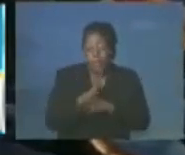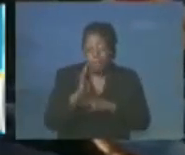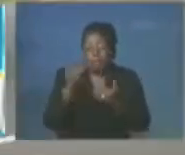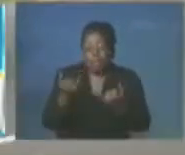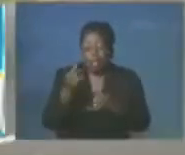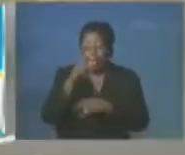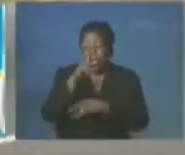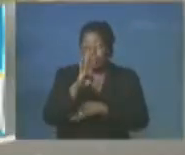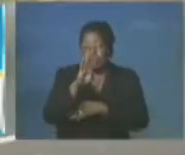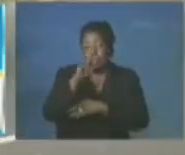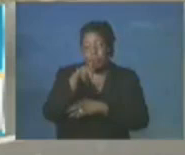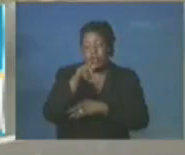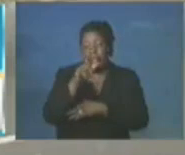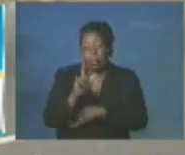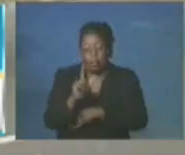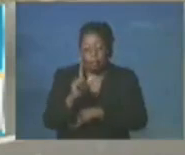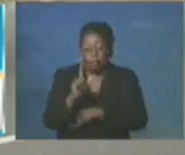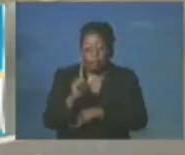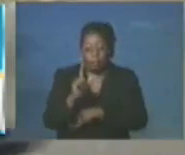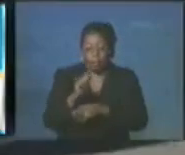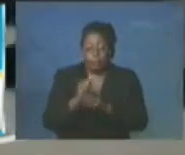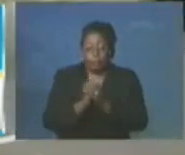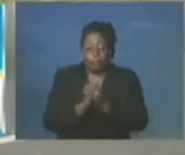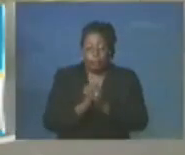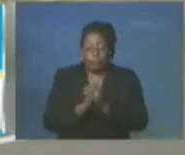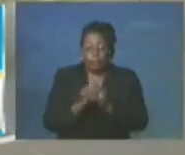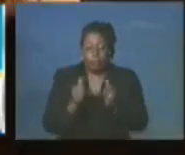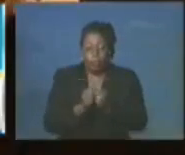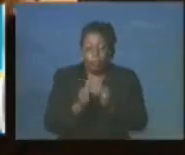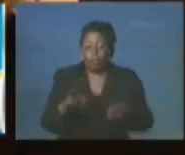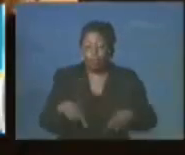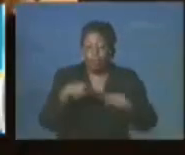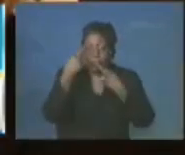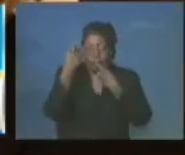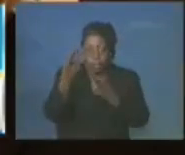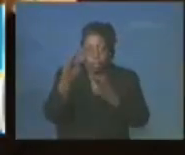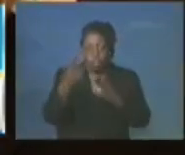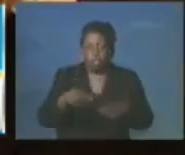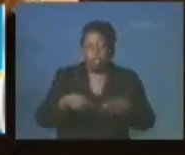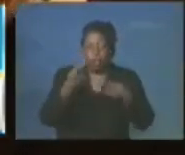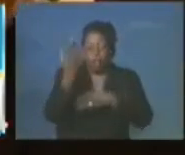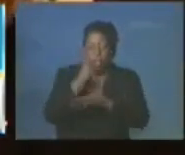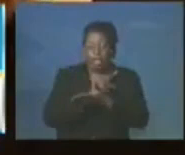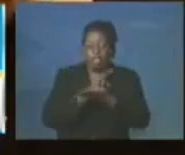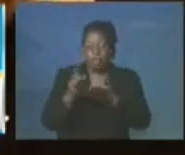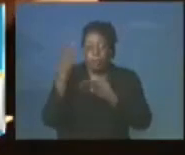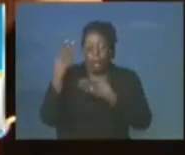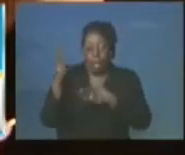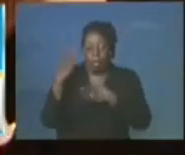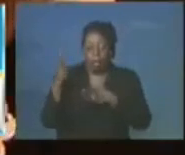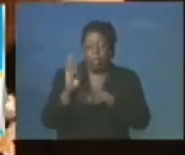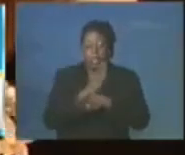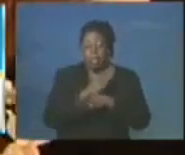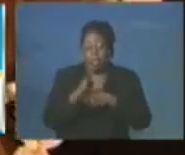Light Company's Chief Operation Officer Tony Seymour with some recommendations she provided at last week's Bahamas Business